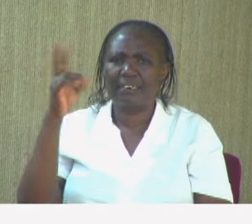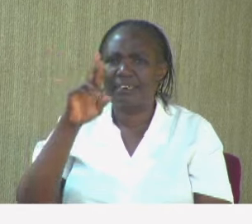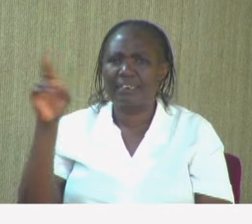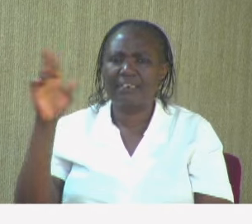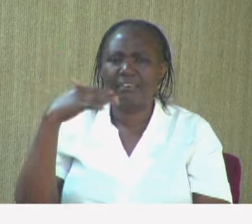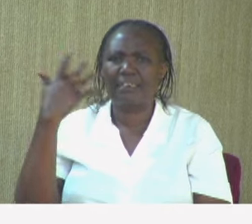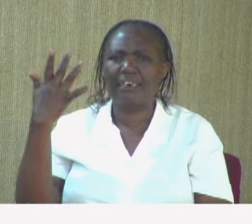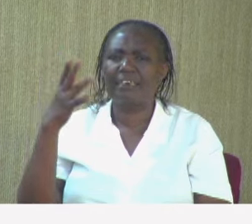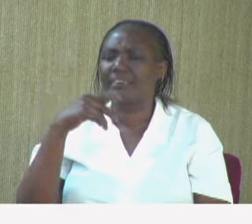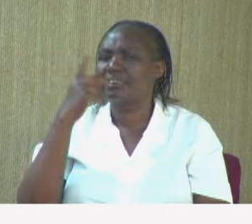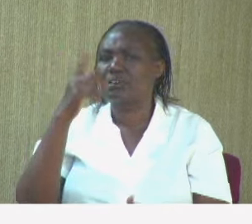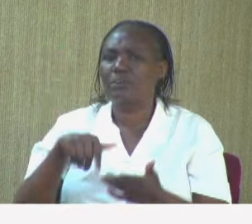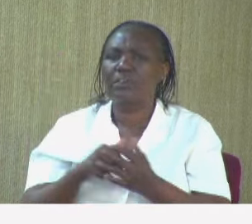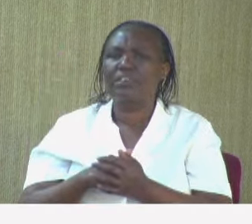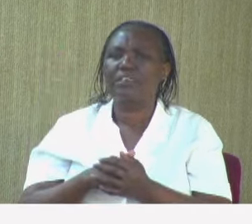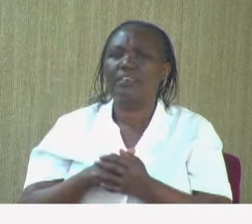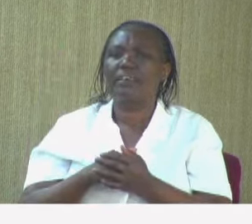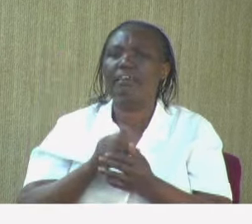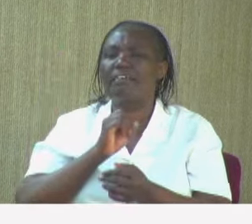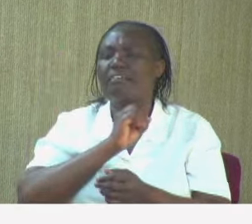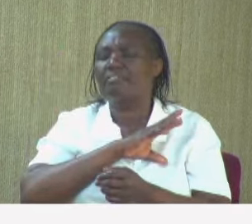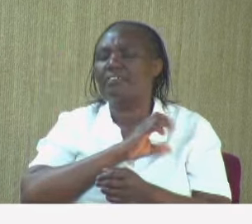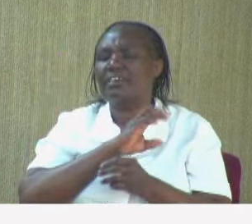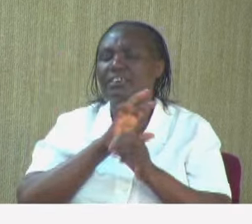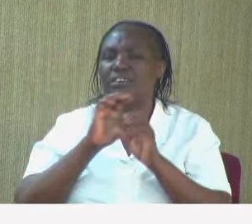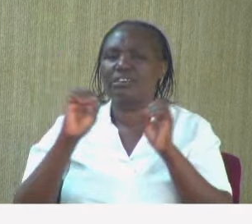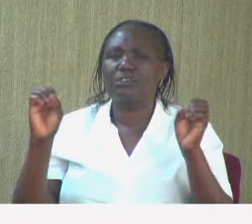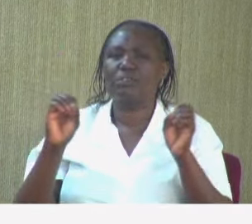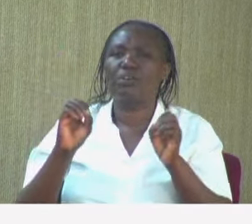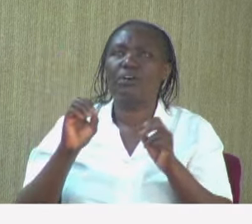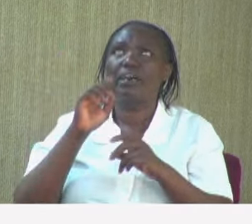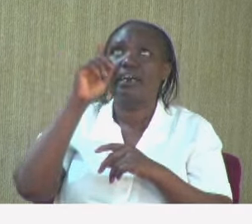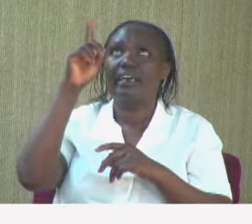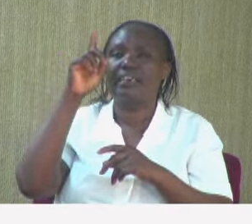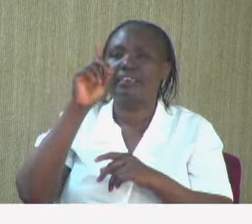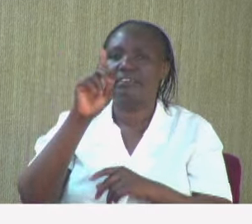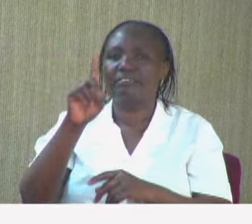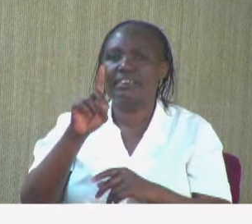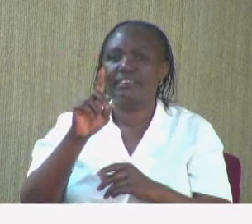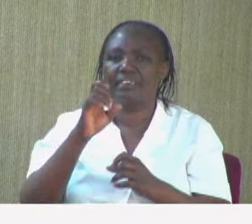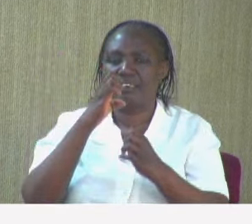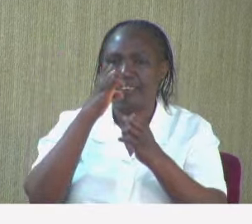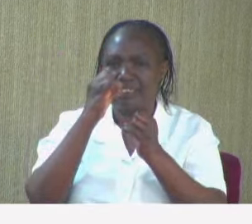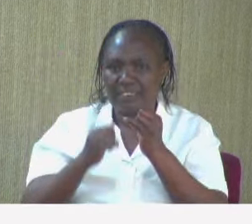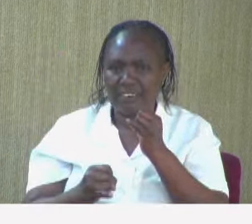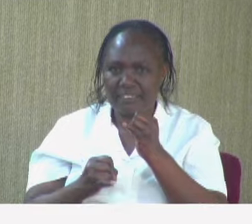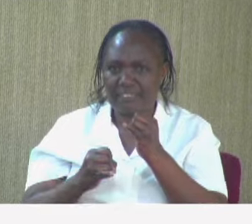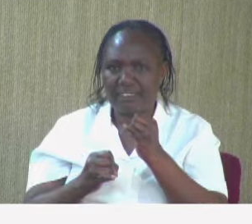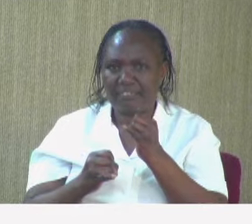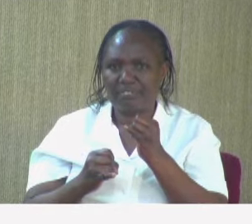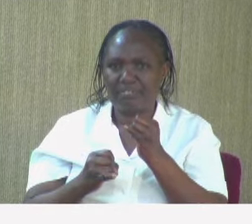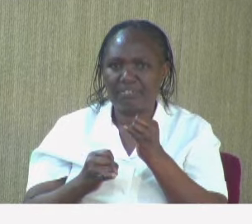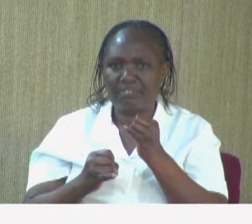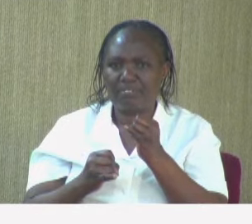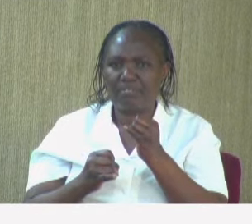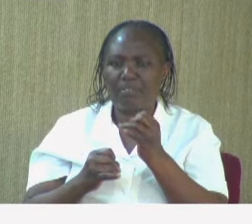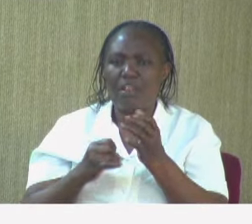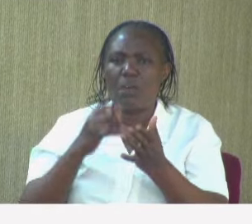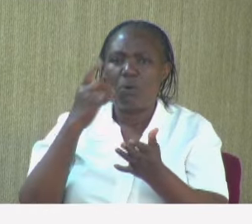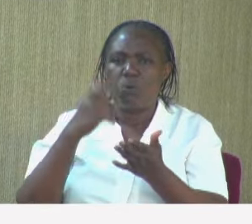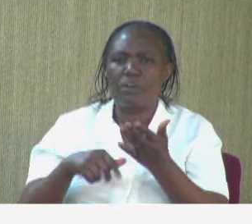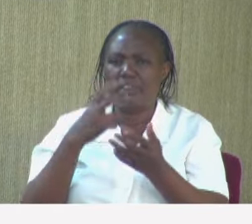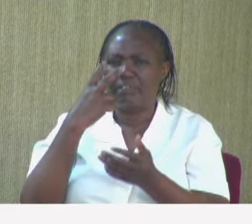be afraid. Sorry, that is Jesus. I am the first and the last. So the Bible tells us here that one of the